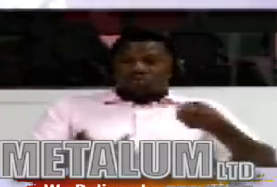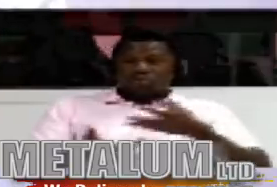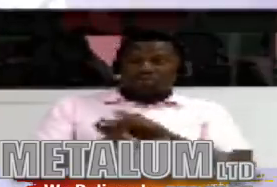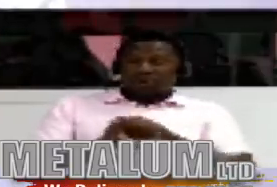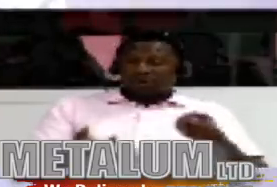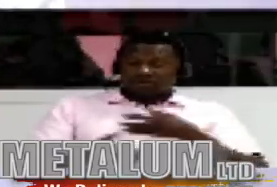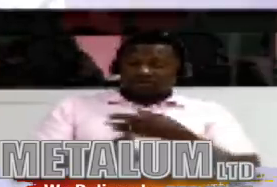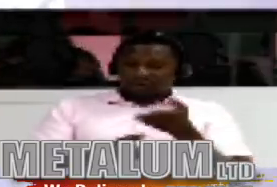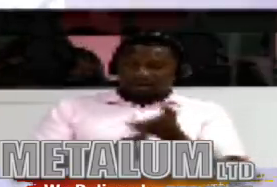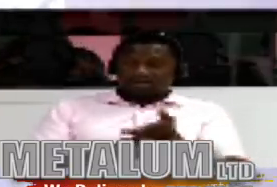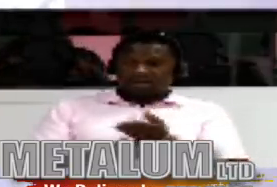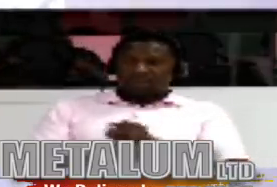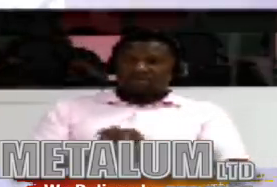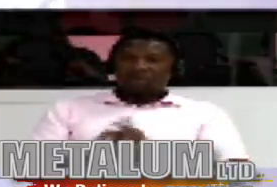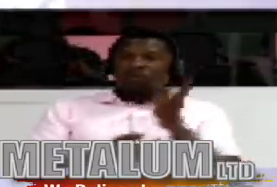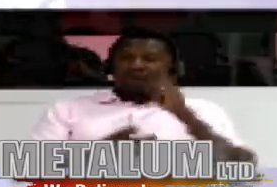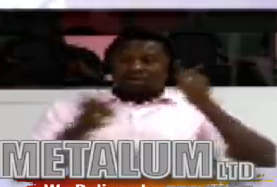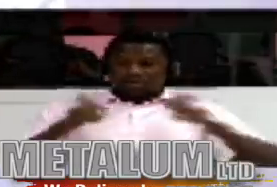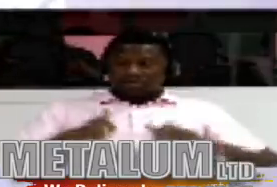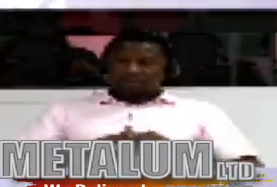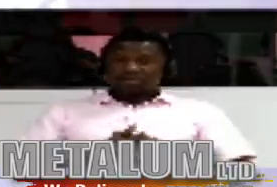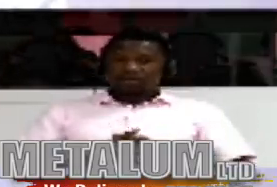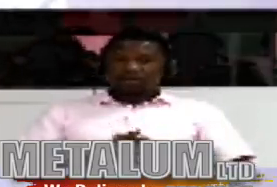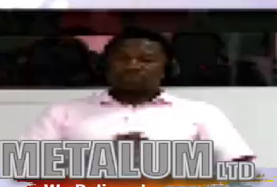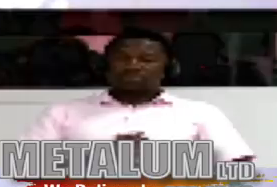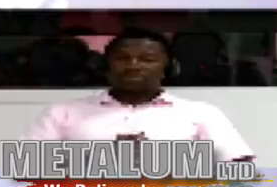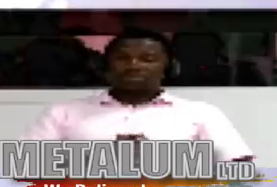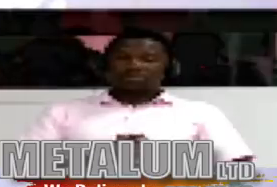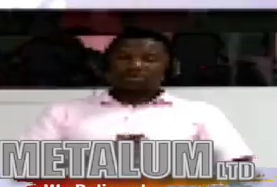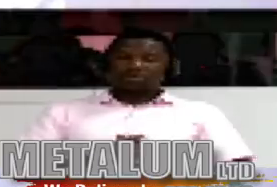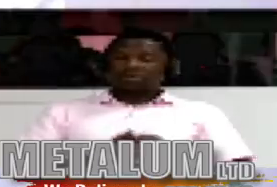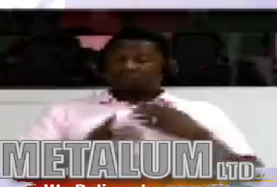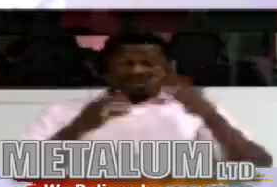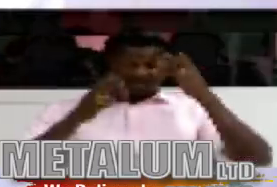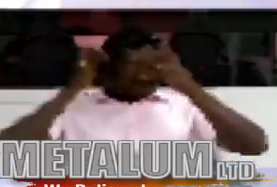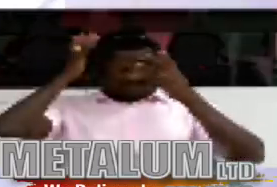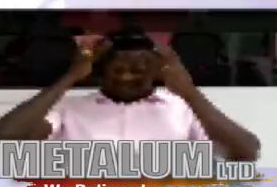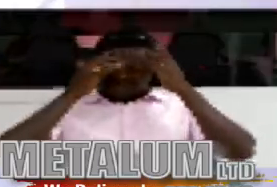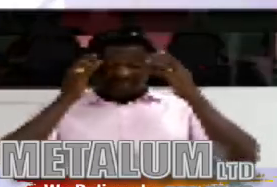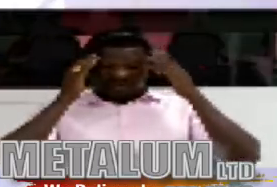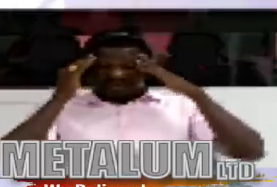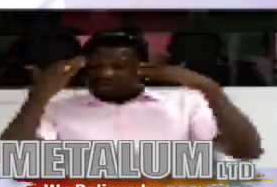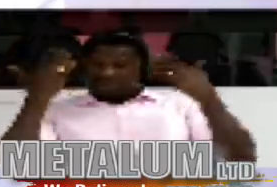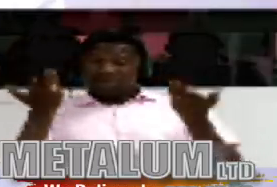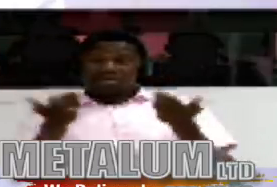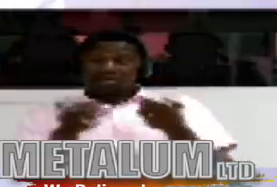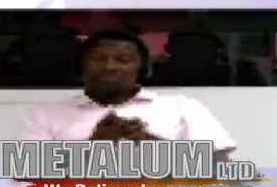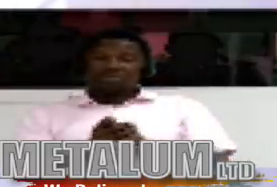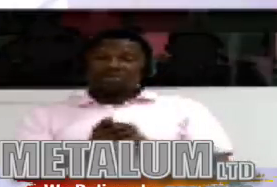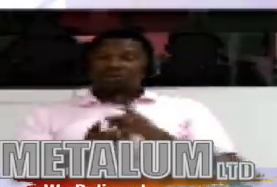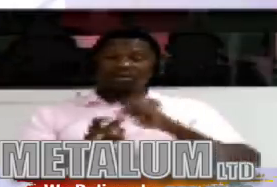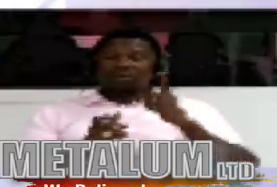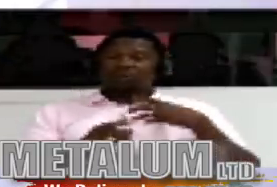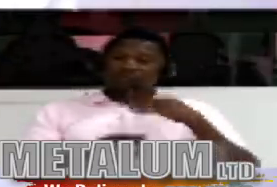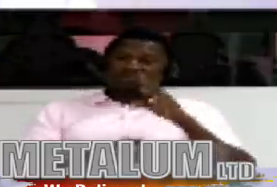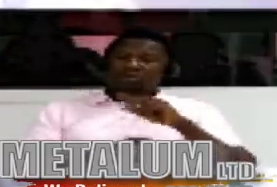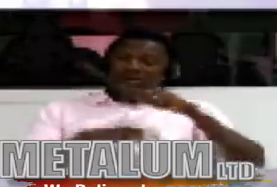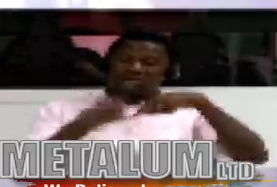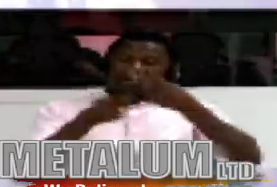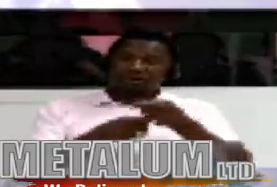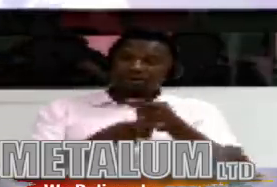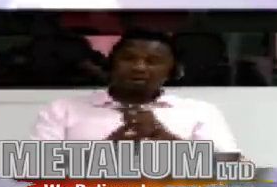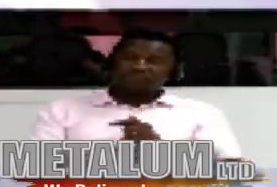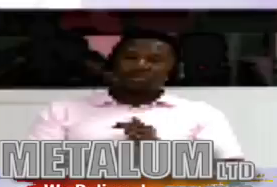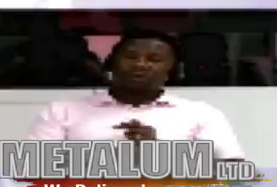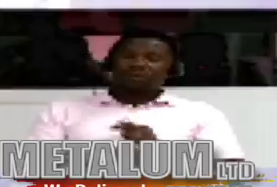of that person. Exactly. What happened to him? I was confused. I don't know exactly what I am to do next. Then the